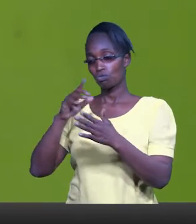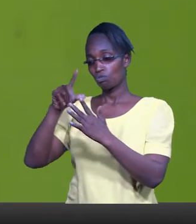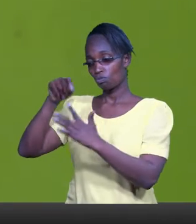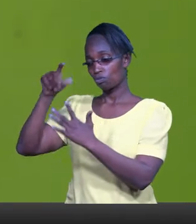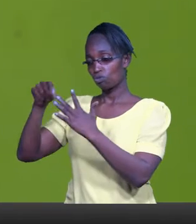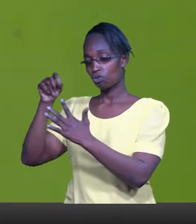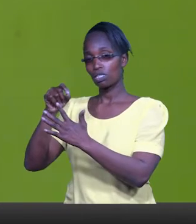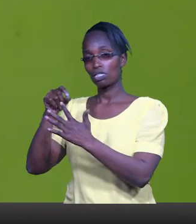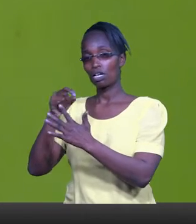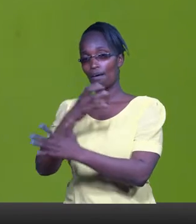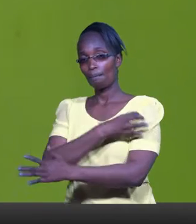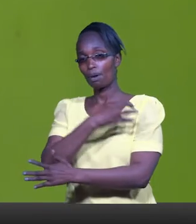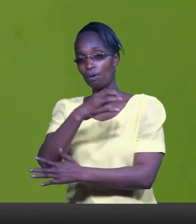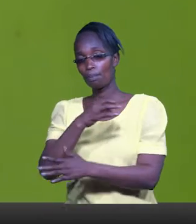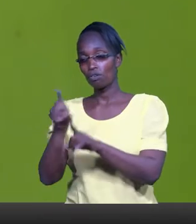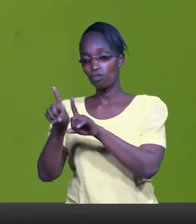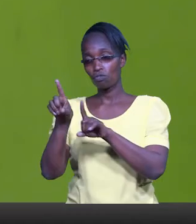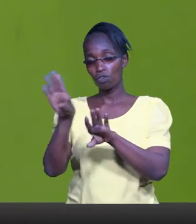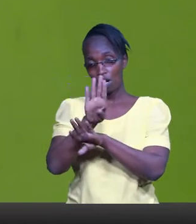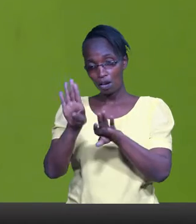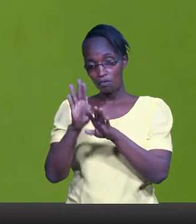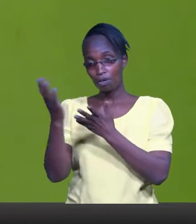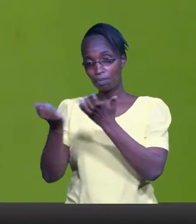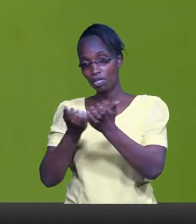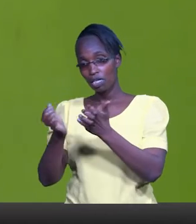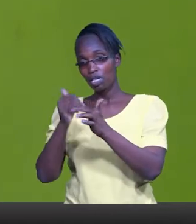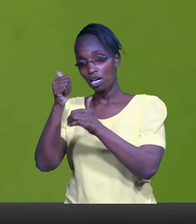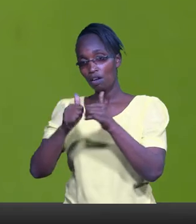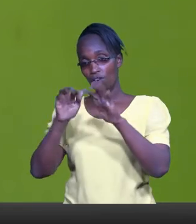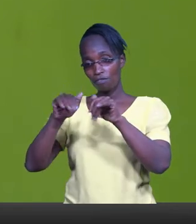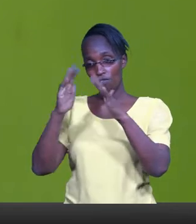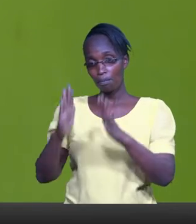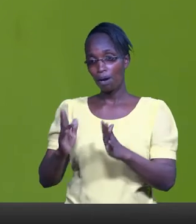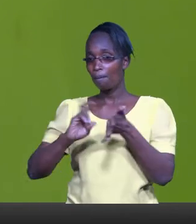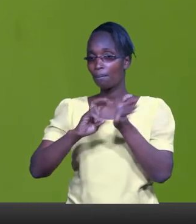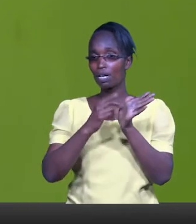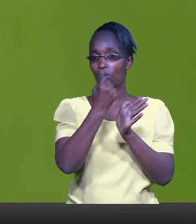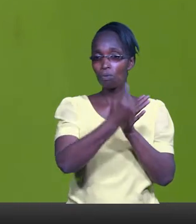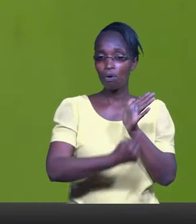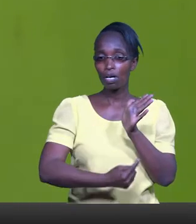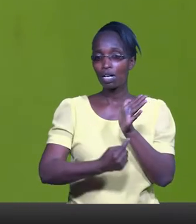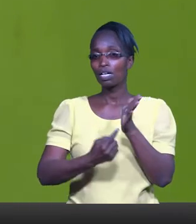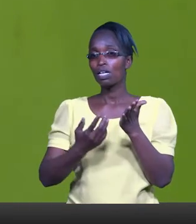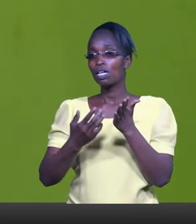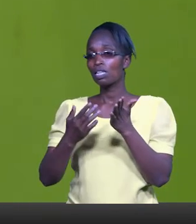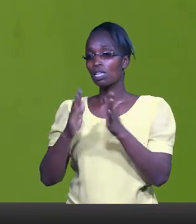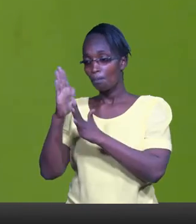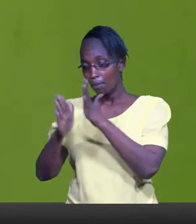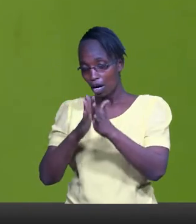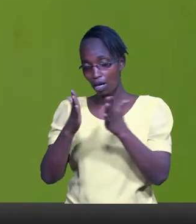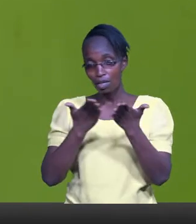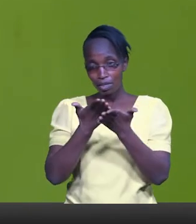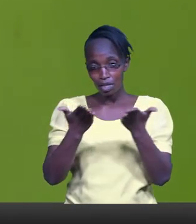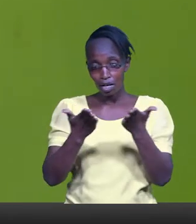prioritize empowerment of every business and every farmer. So the contest has been